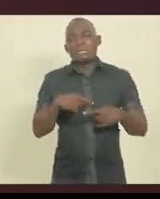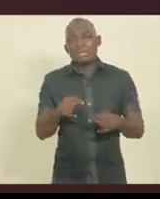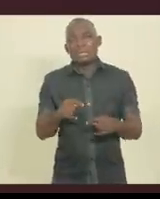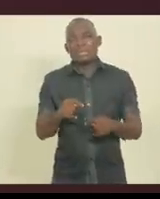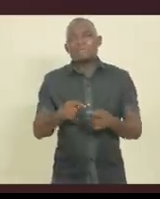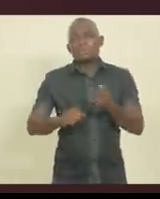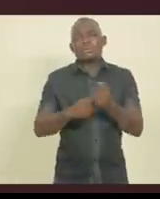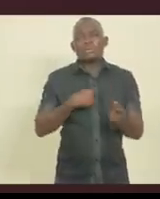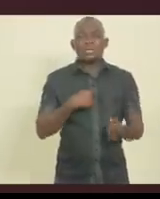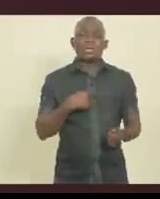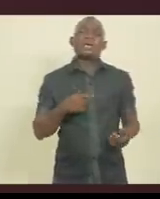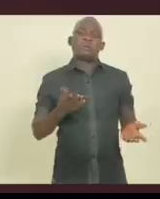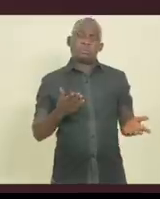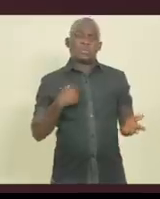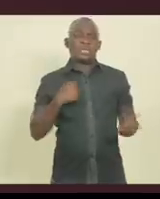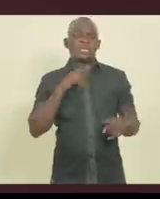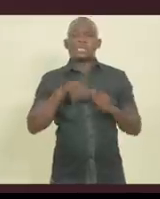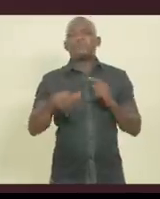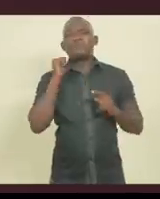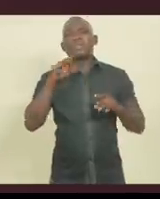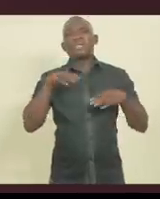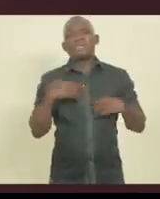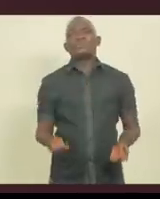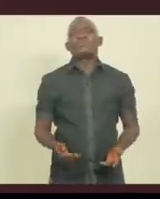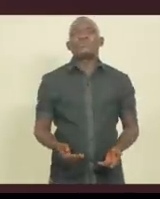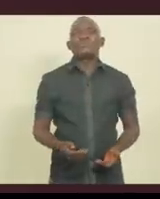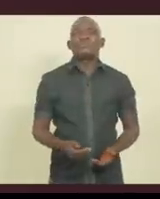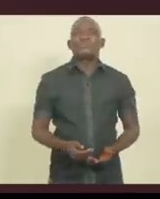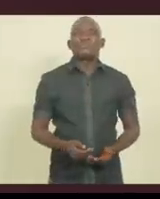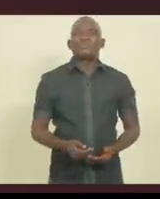no. Please, can I have a seat?